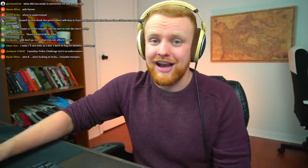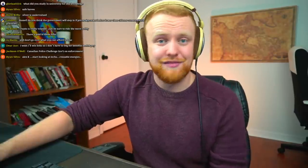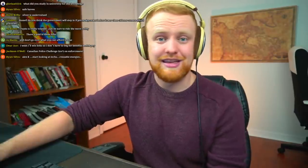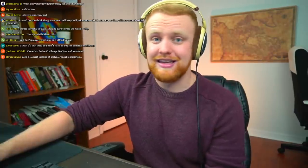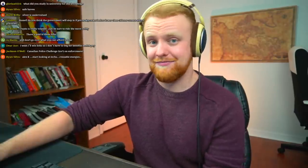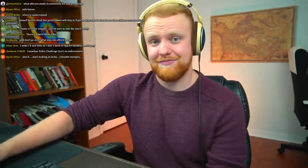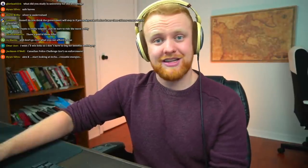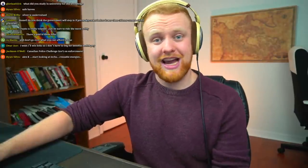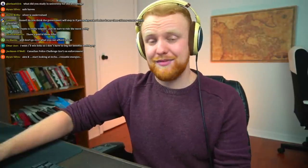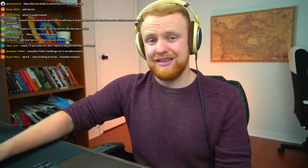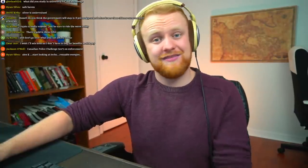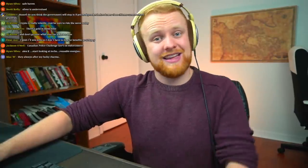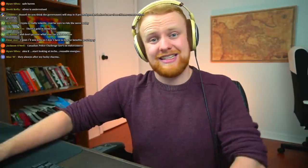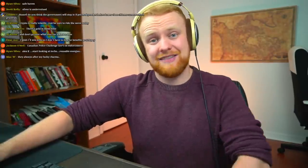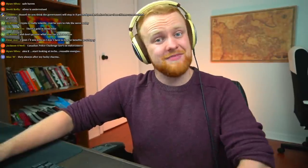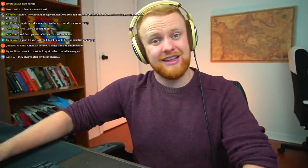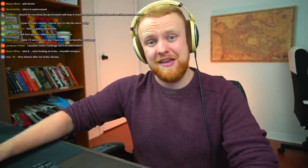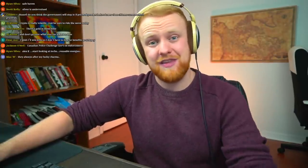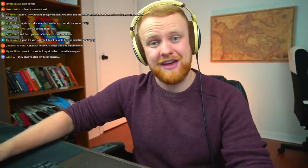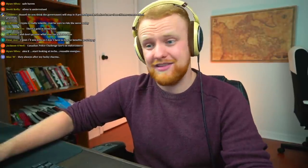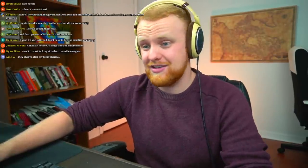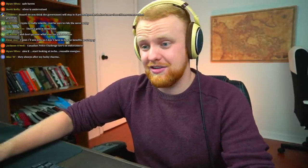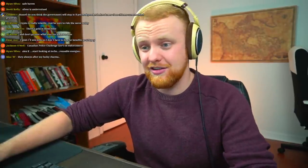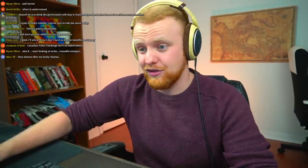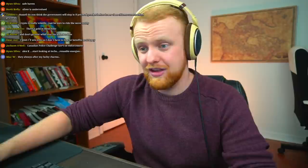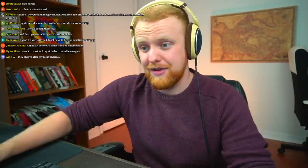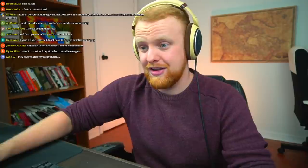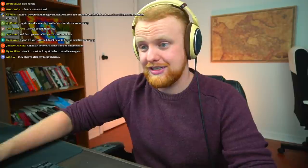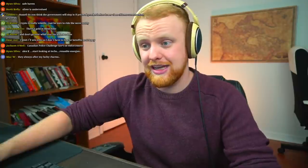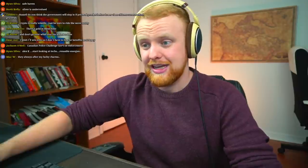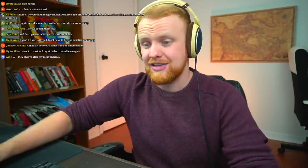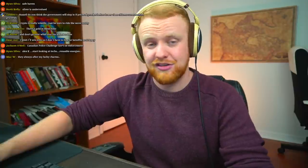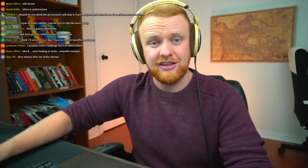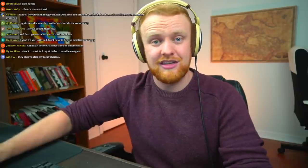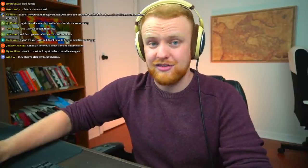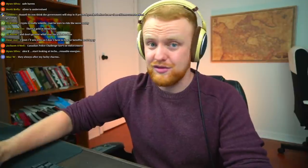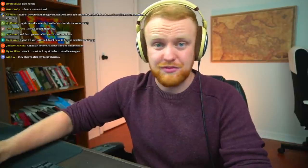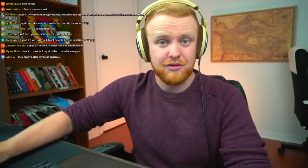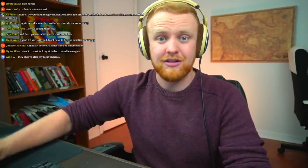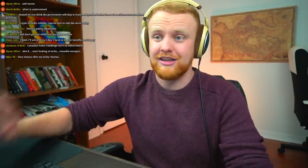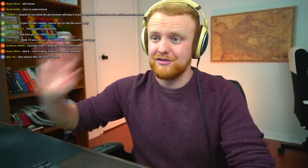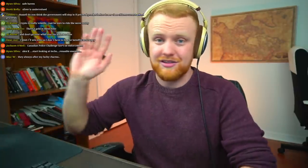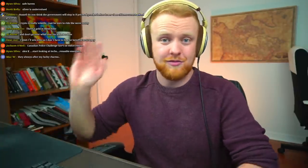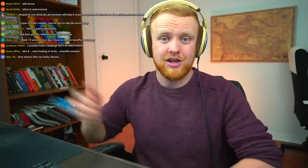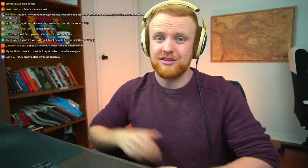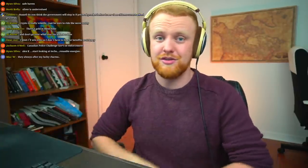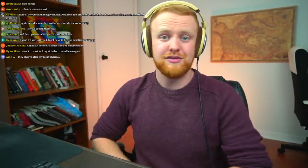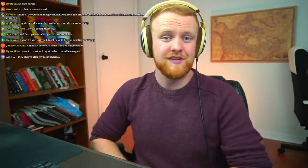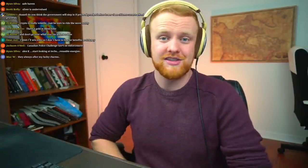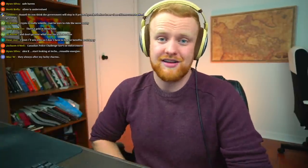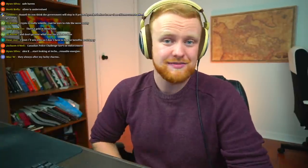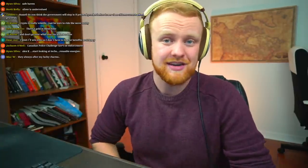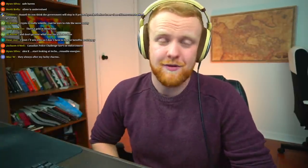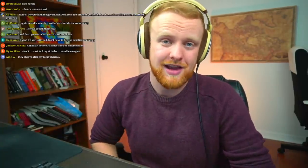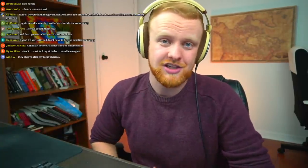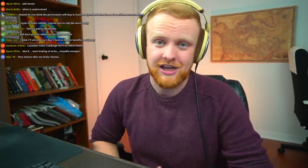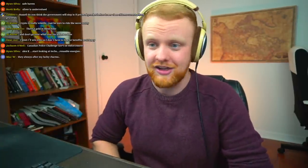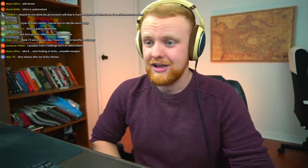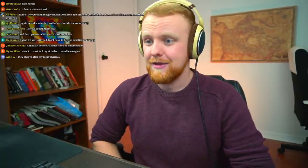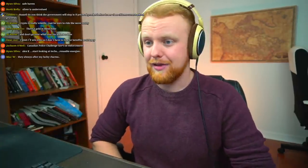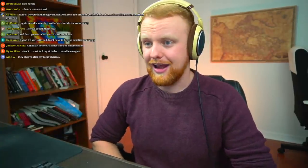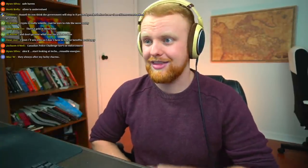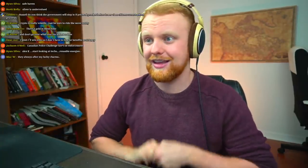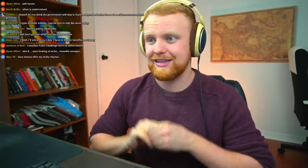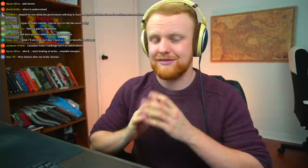think you've got to be investing. If you haven't started learning about it, certainly do some Googling, watch some YouTube videos. I have some stuff on my